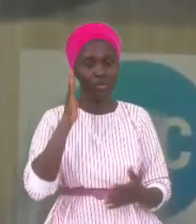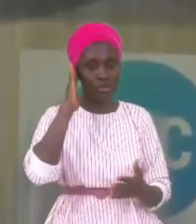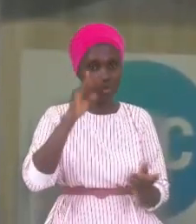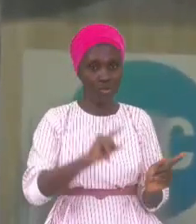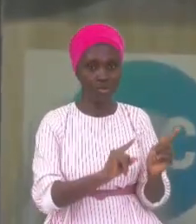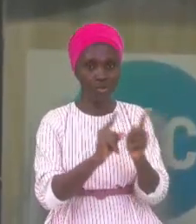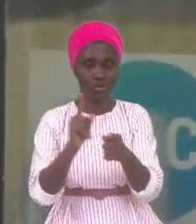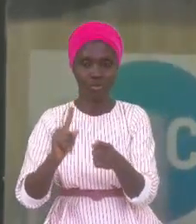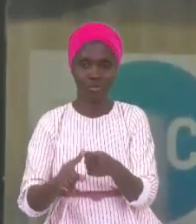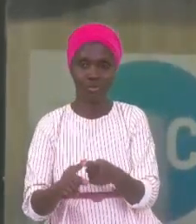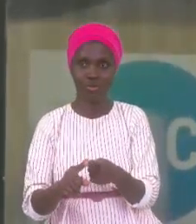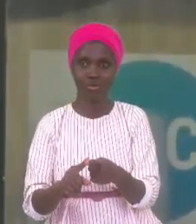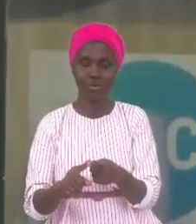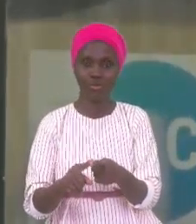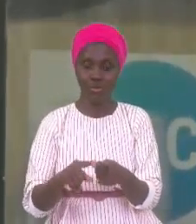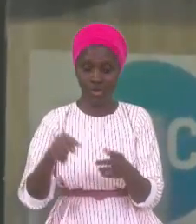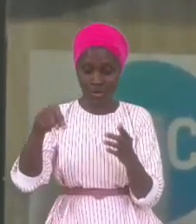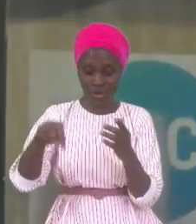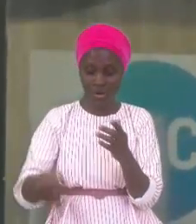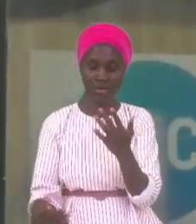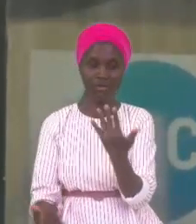verse 21 says,